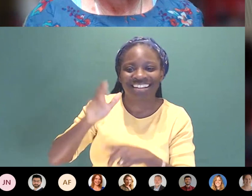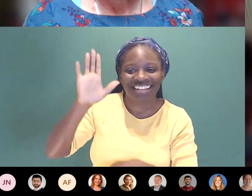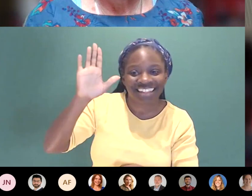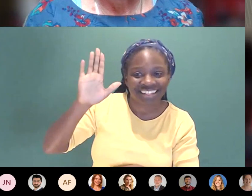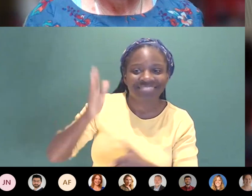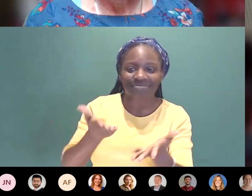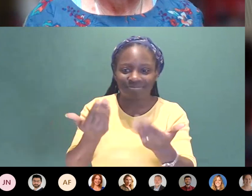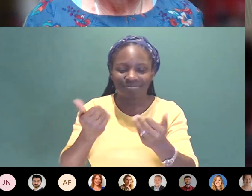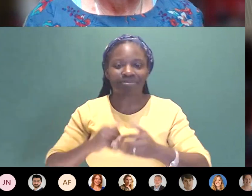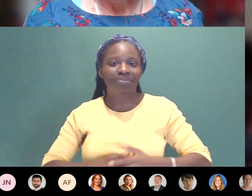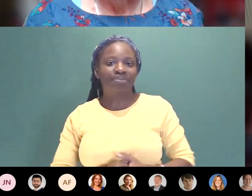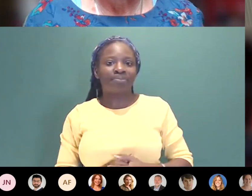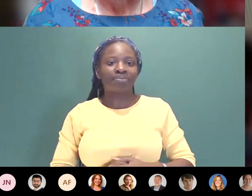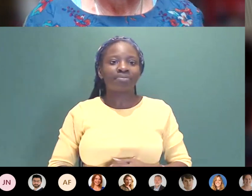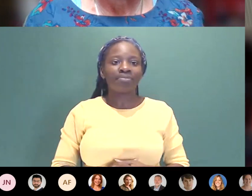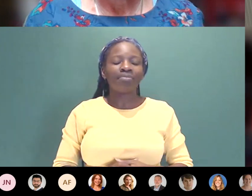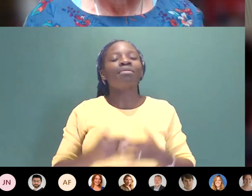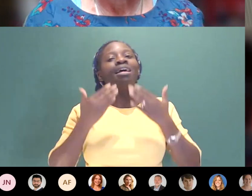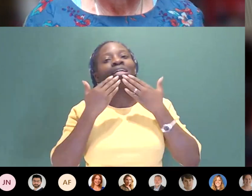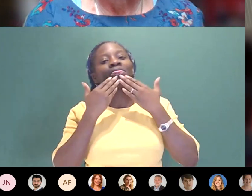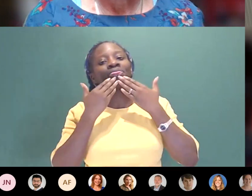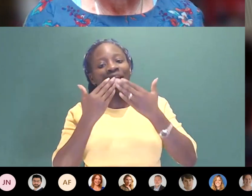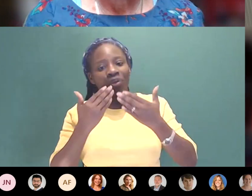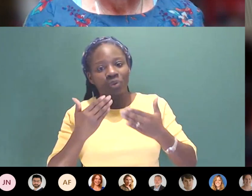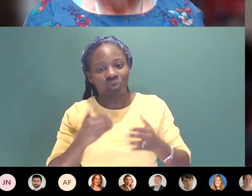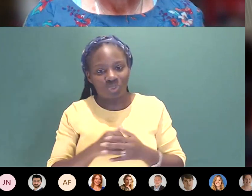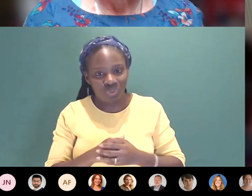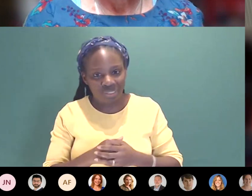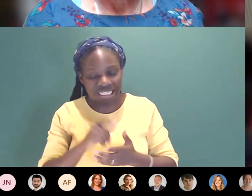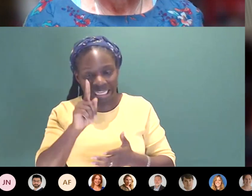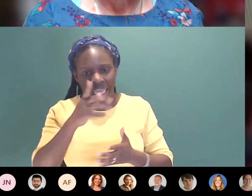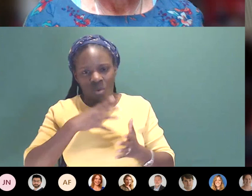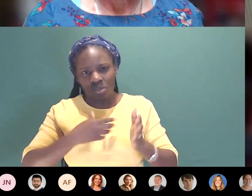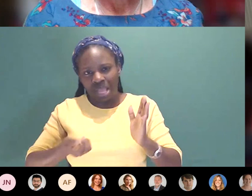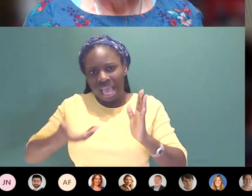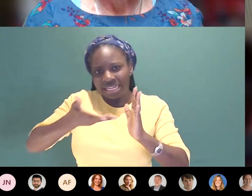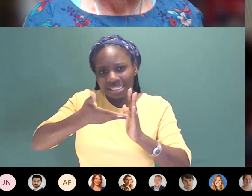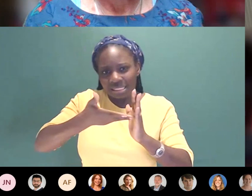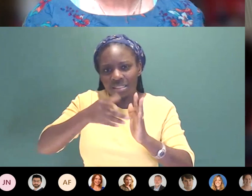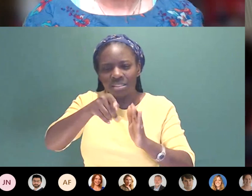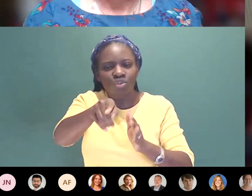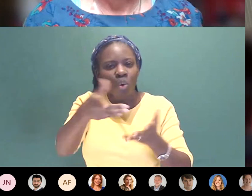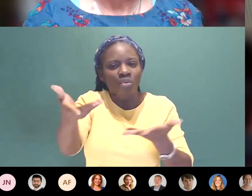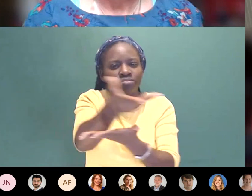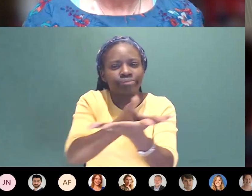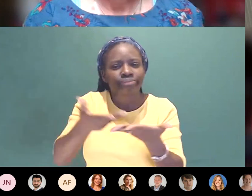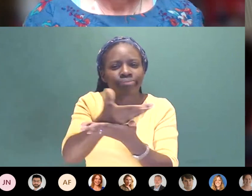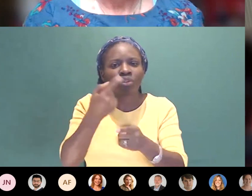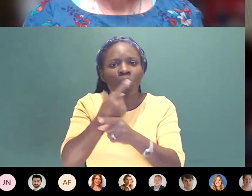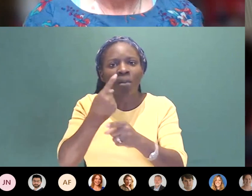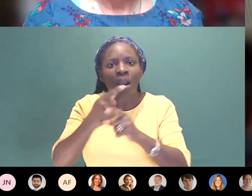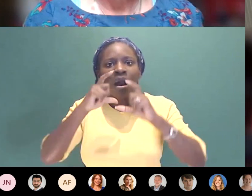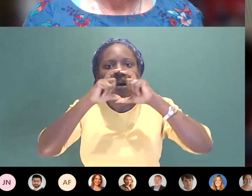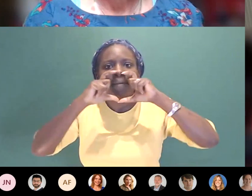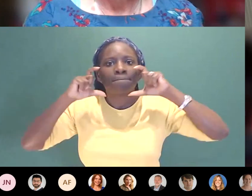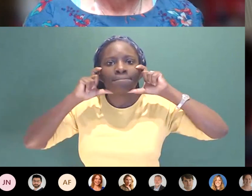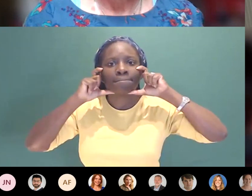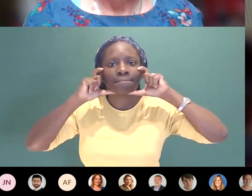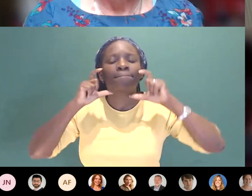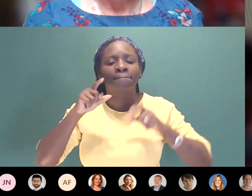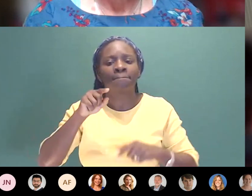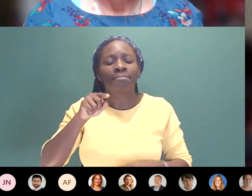Thanks. I will just add to the mask discussion. I think this is an excellent